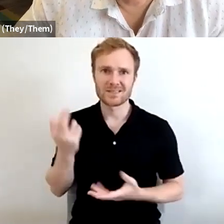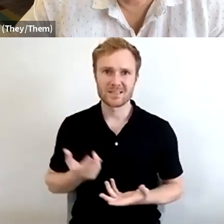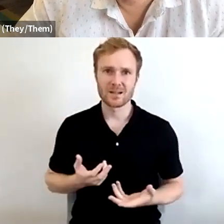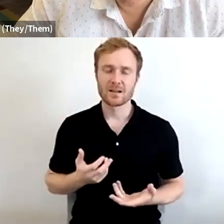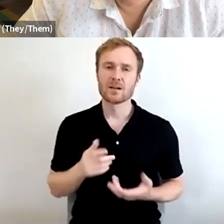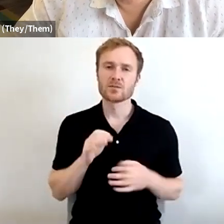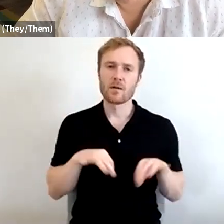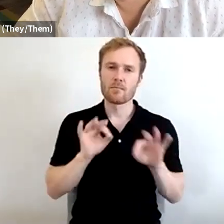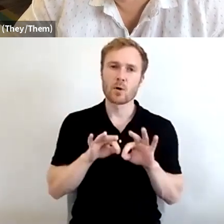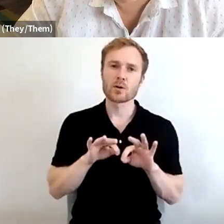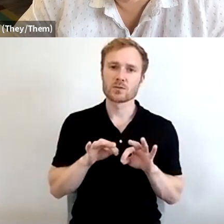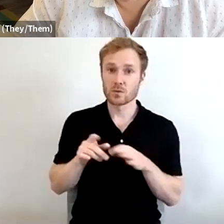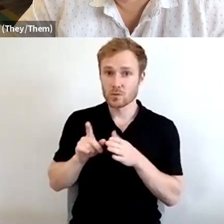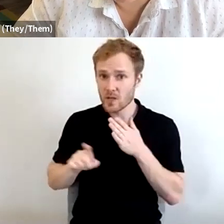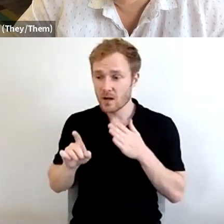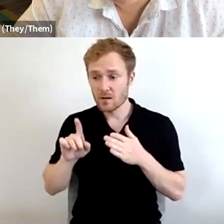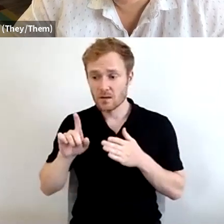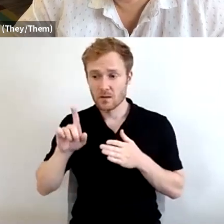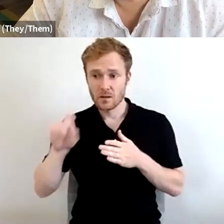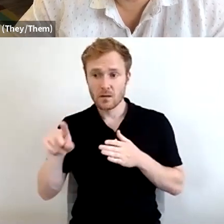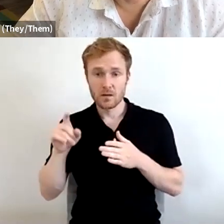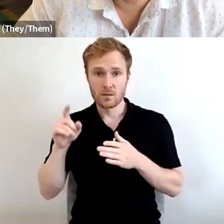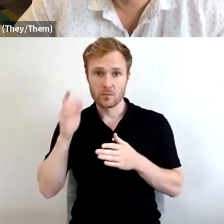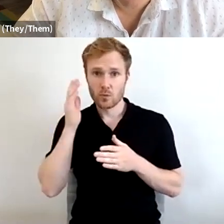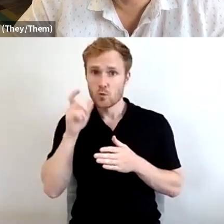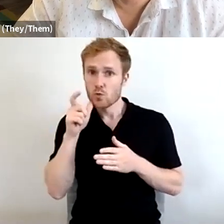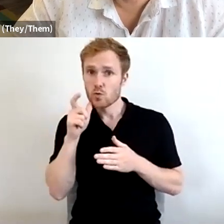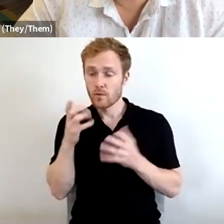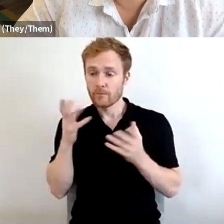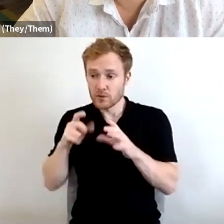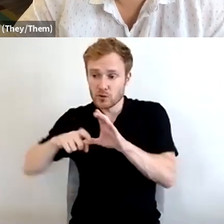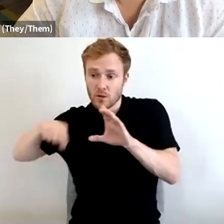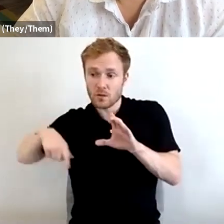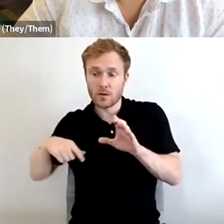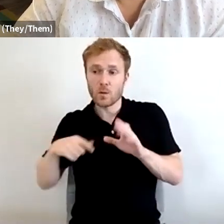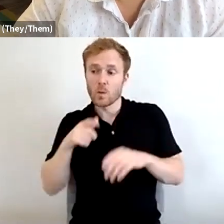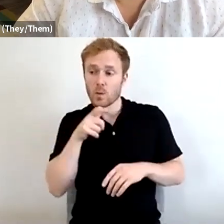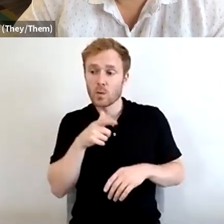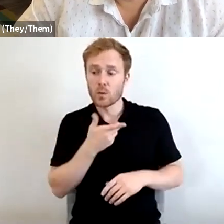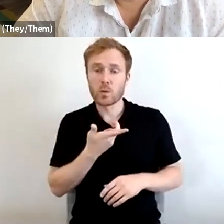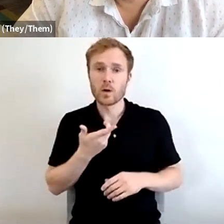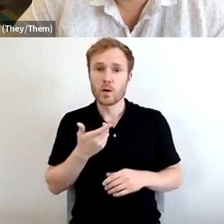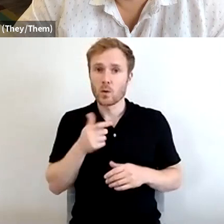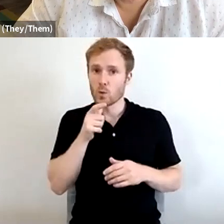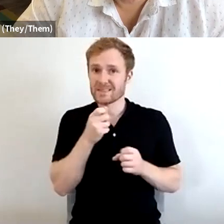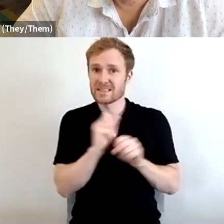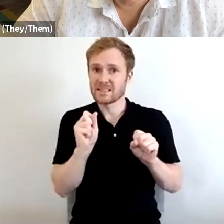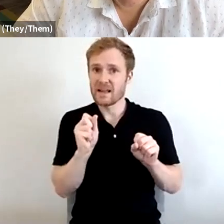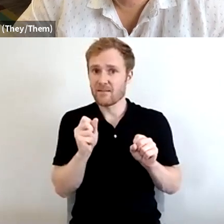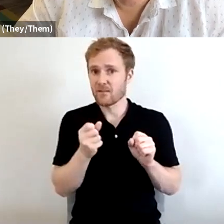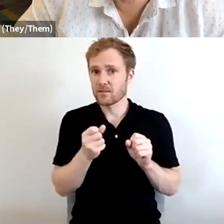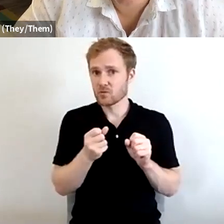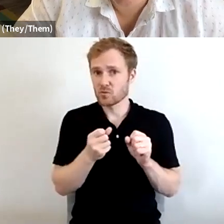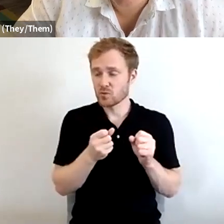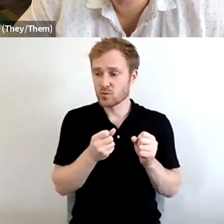to check in with youth and make sure we know who they're out to, who it's safe for them to be out to, that we're asking how we can show up for them, as Shauna